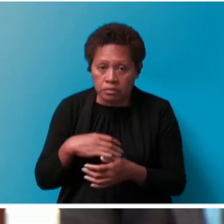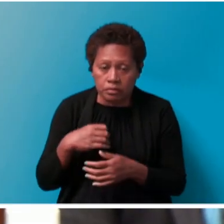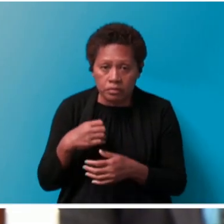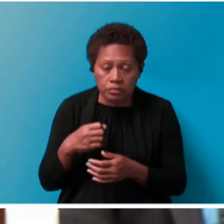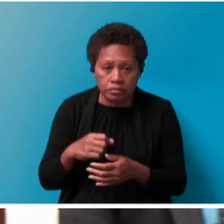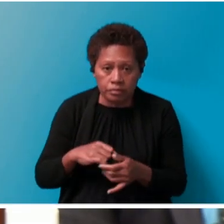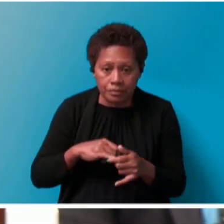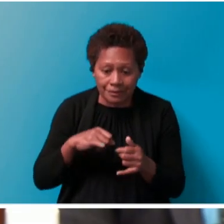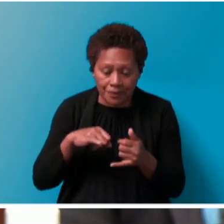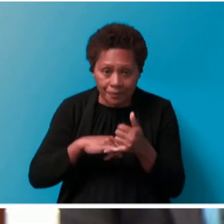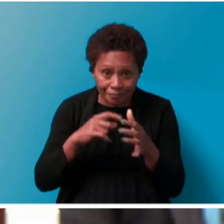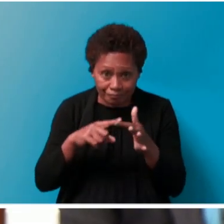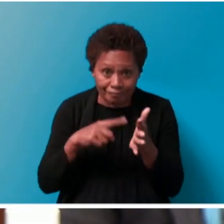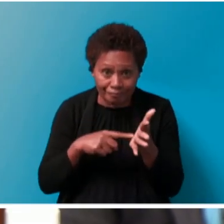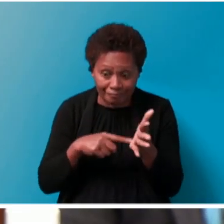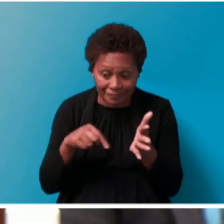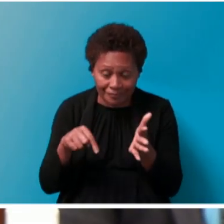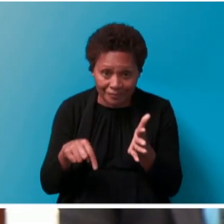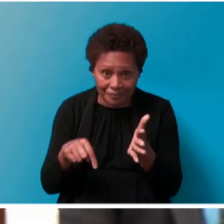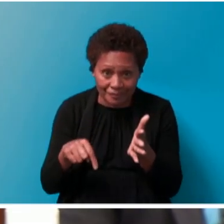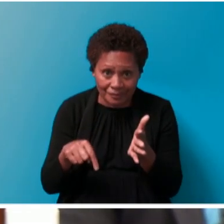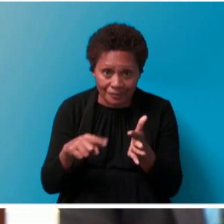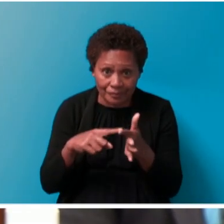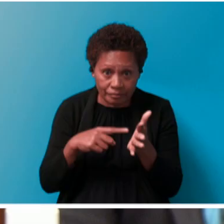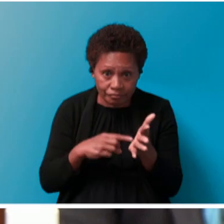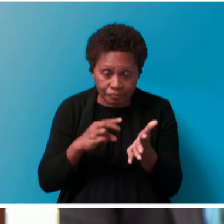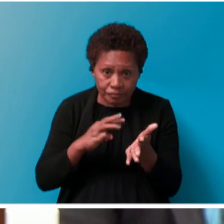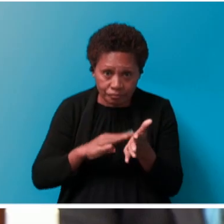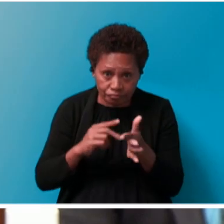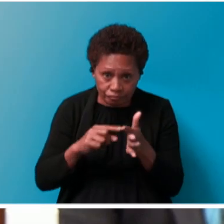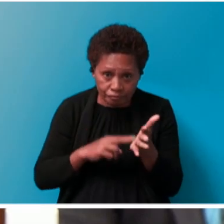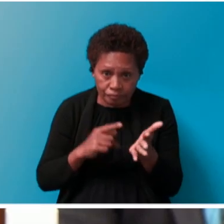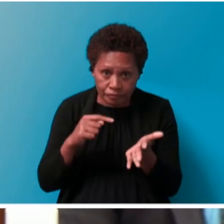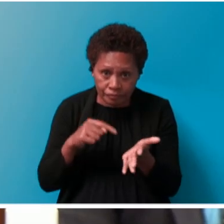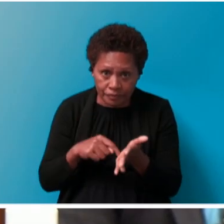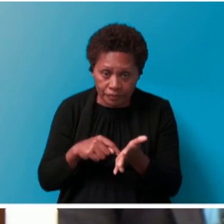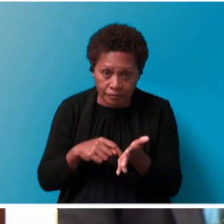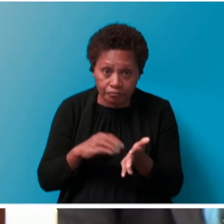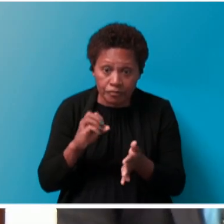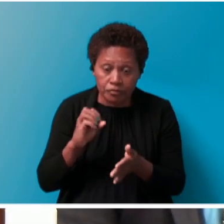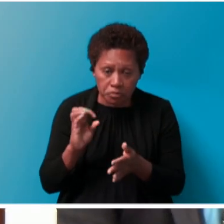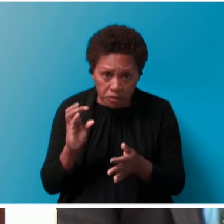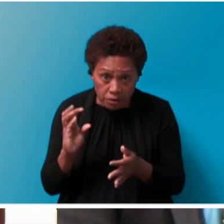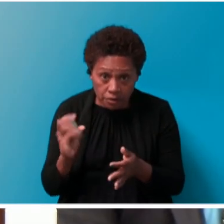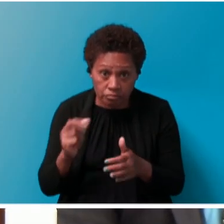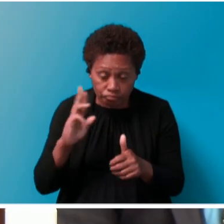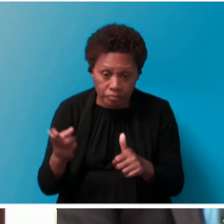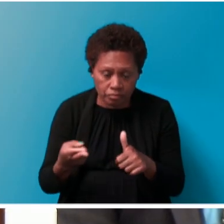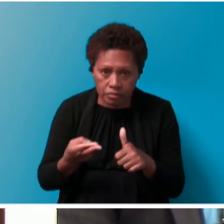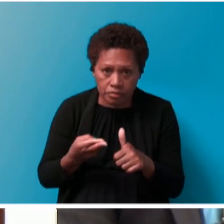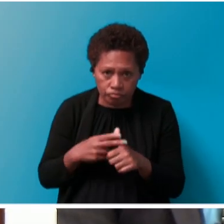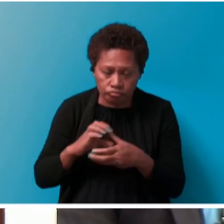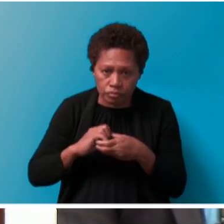their interest to return to their villages. This is particularly for the Itauke community. The ministry